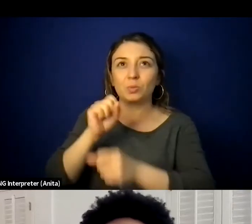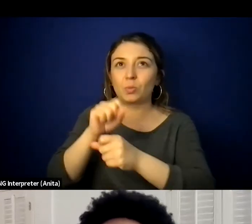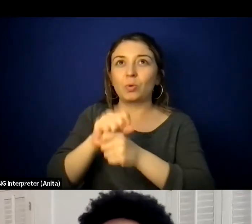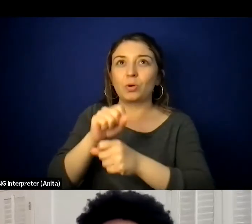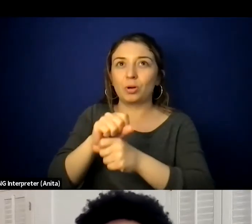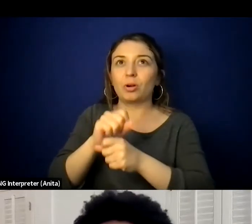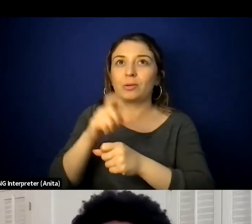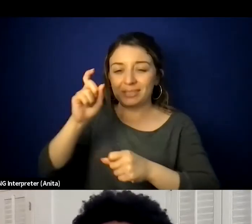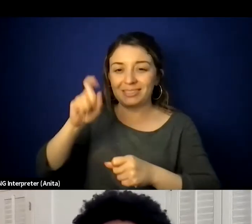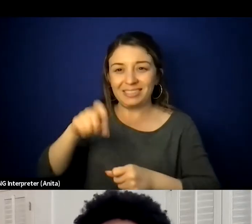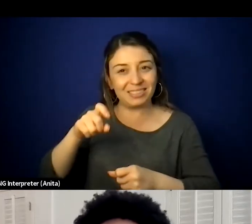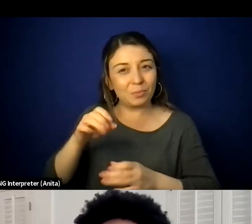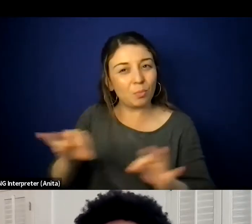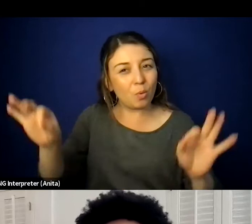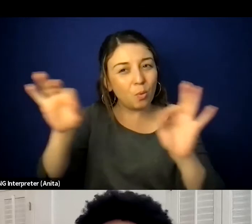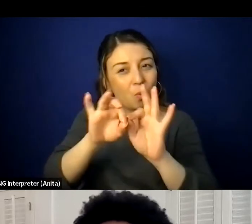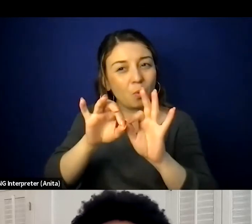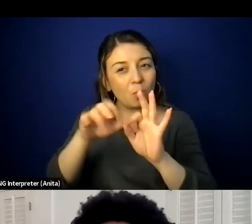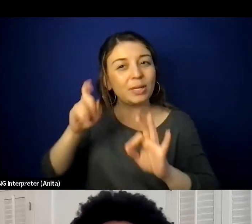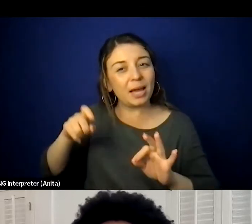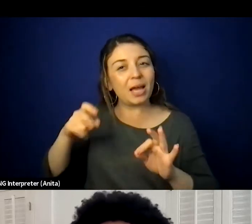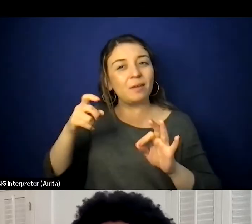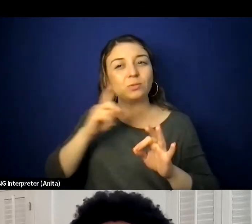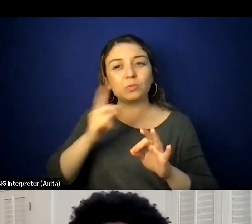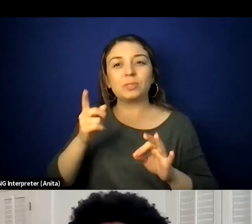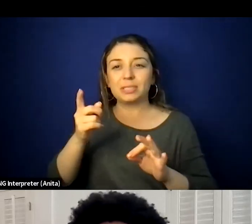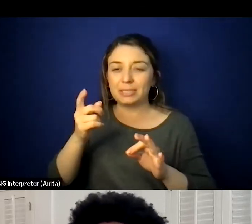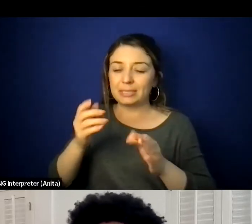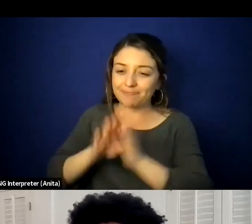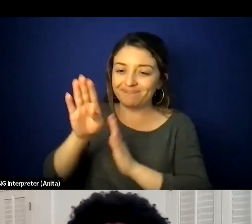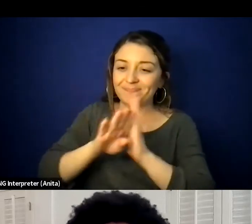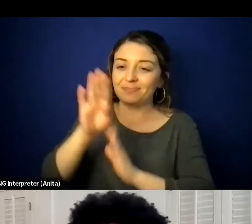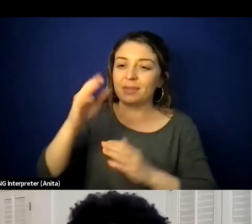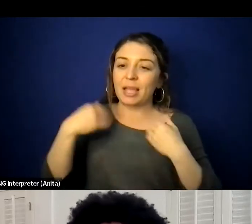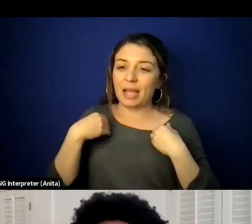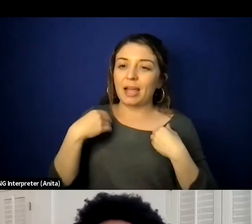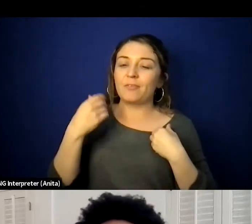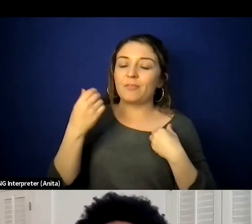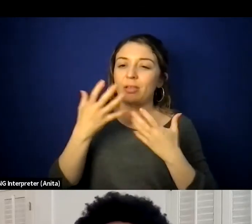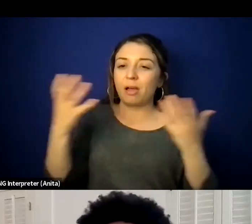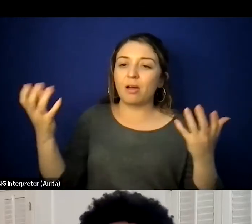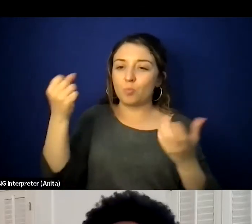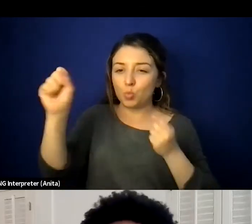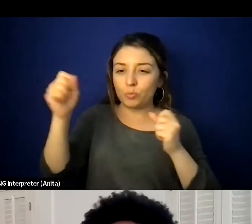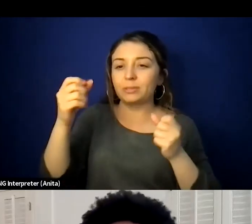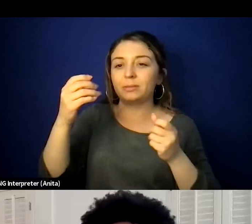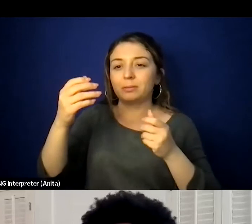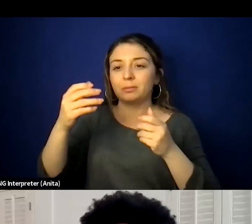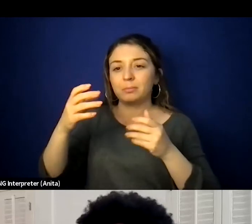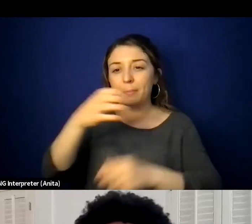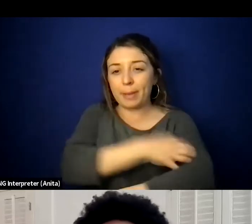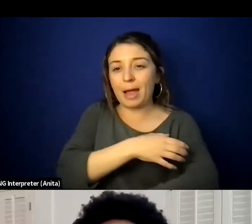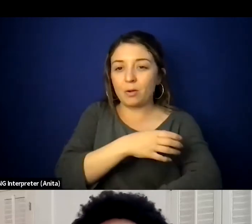was absolutely critical to the broader sort of work of building movements and building power in pursuit of